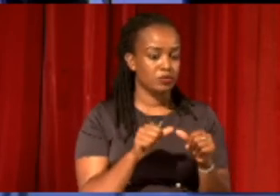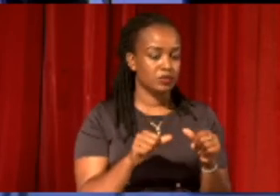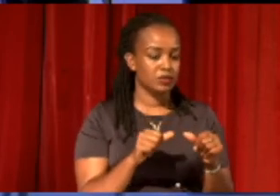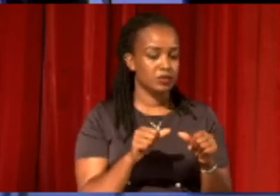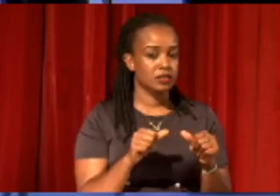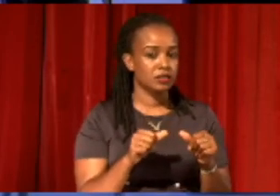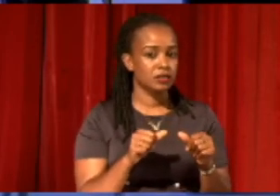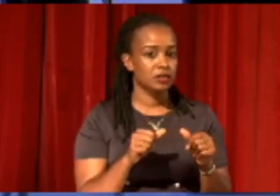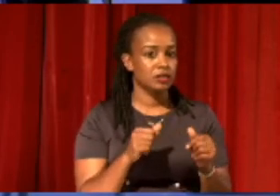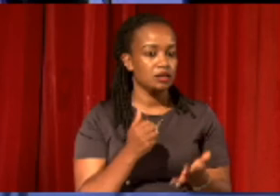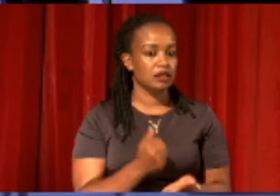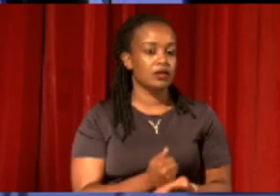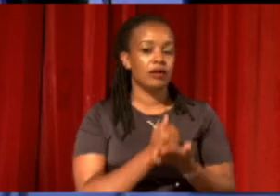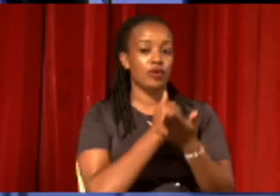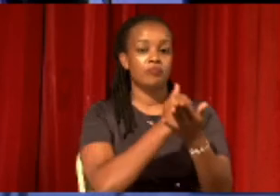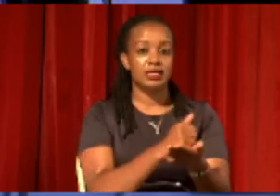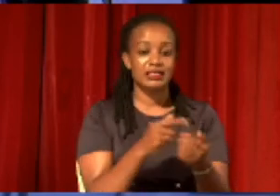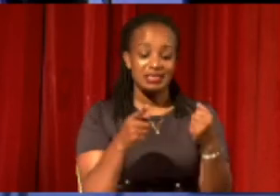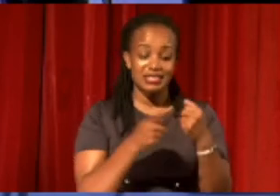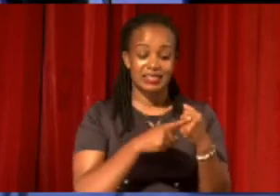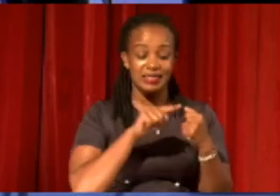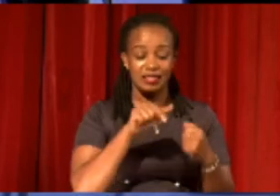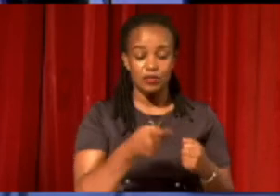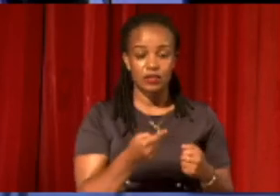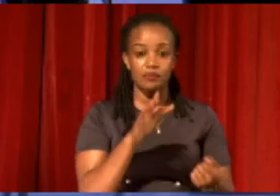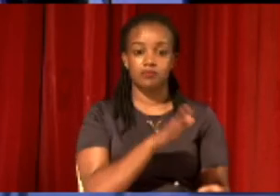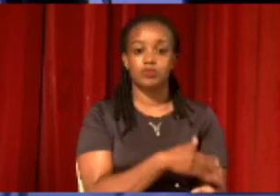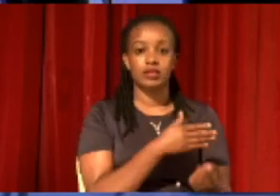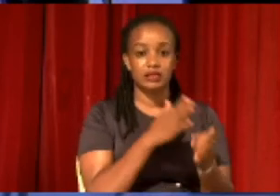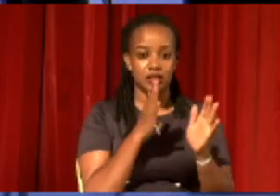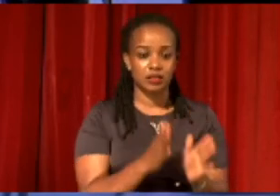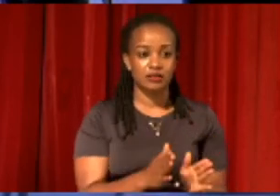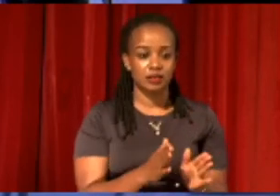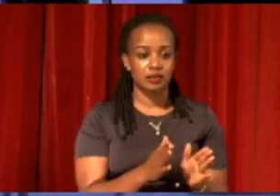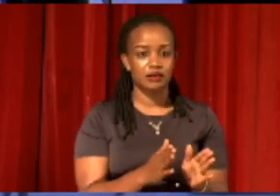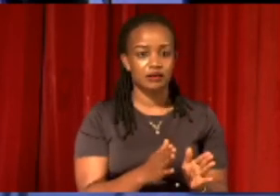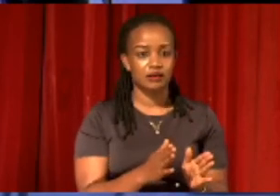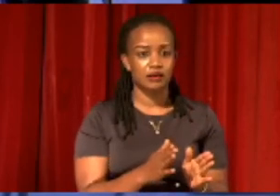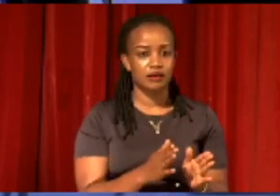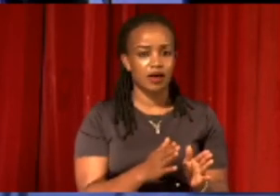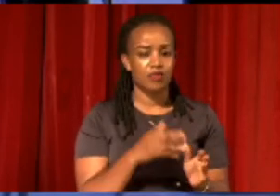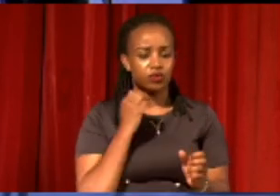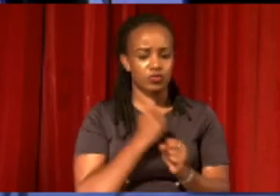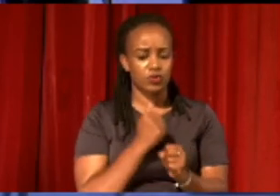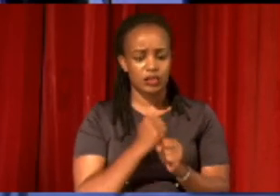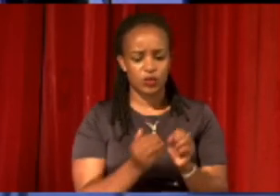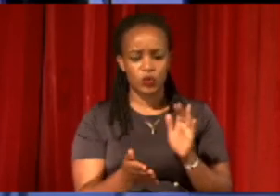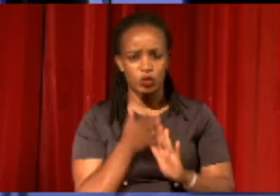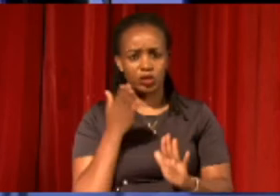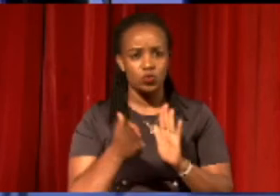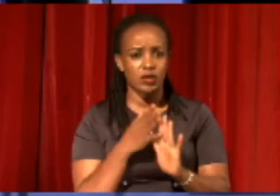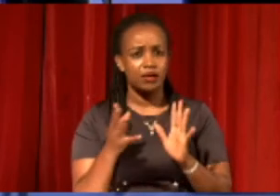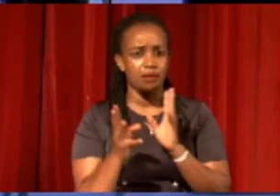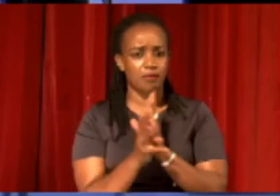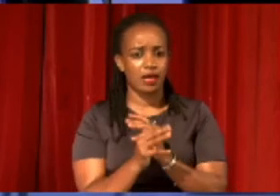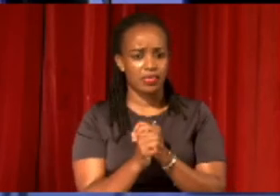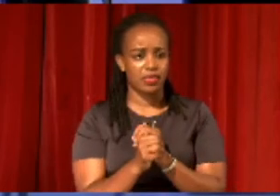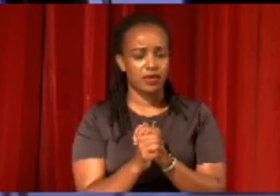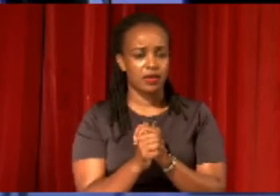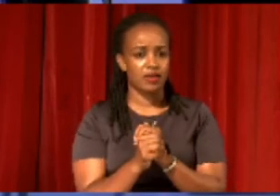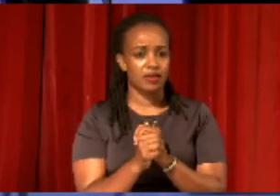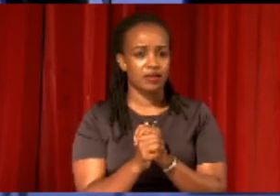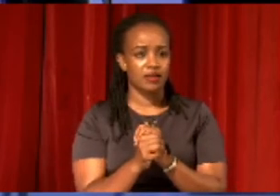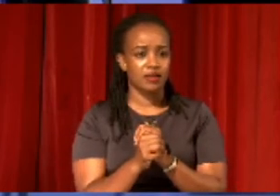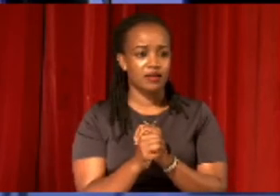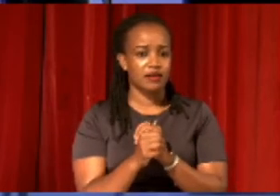something about helping 6,000 musicians. Mm-hmm. So I was doing some quick math. Like, for example, if you just handle, let's say,